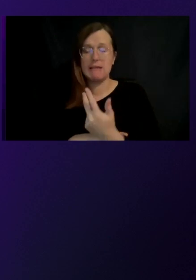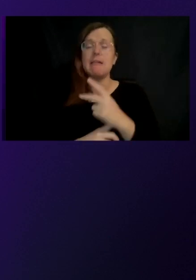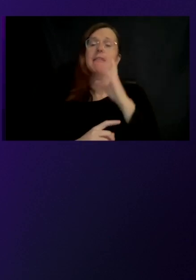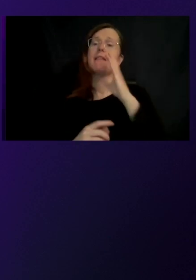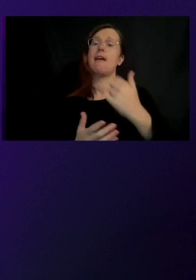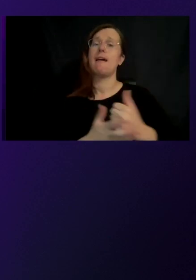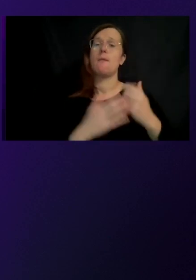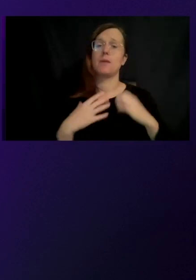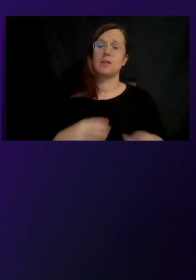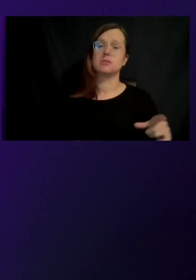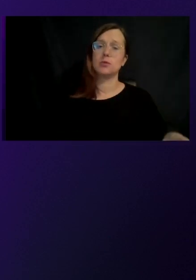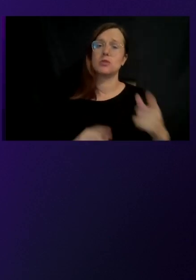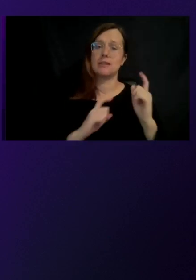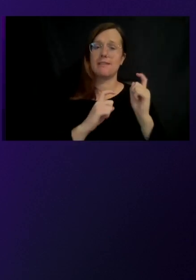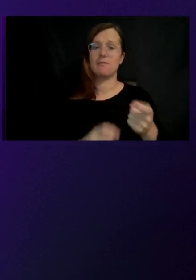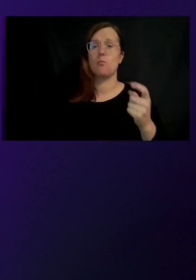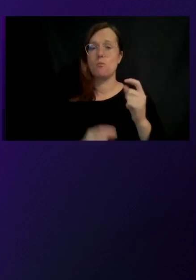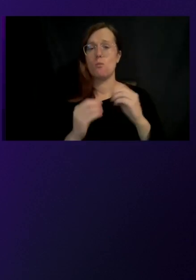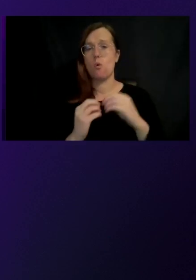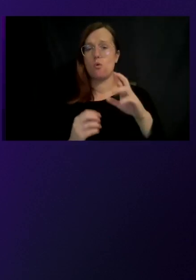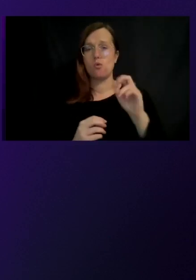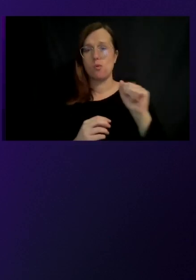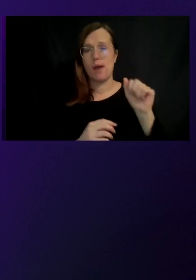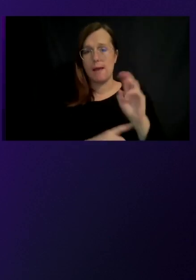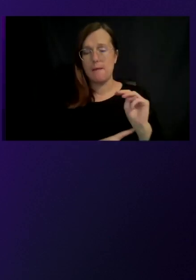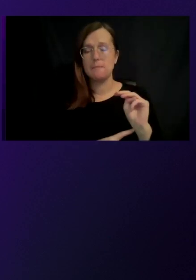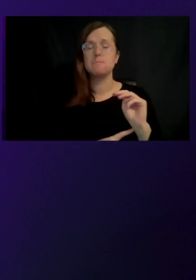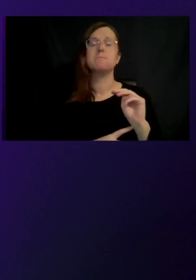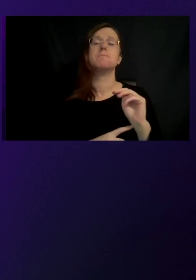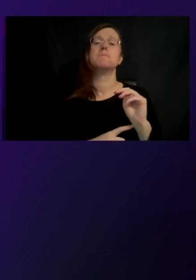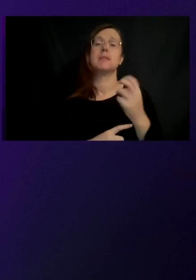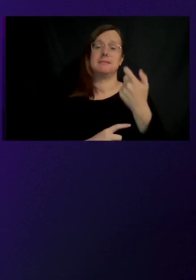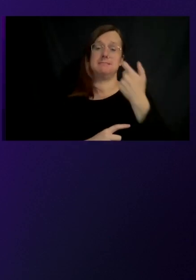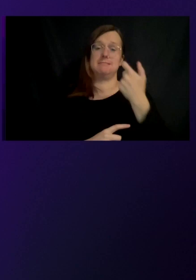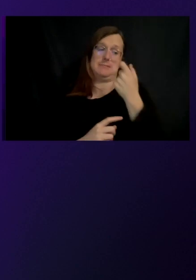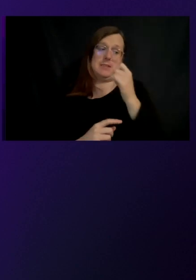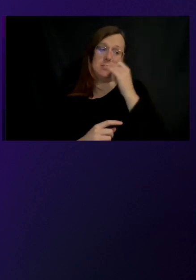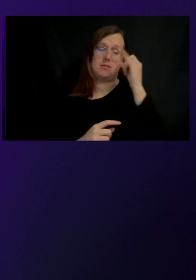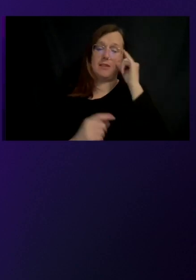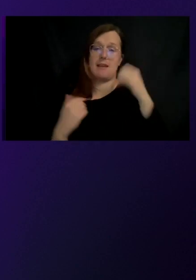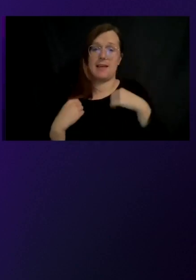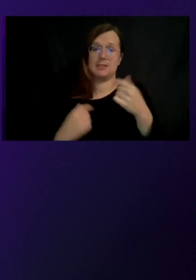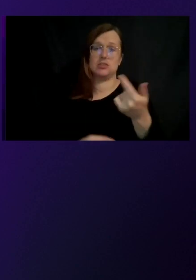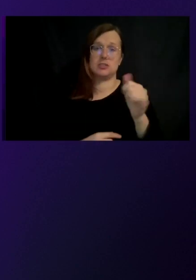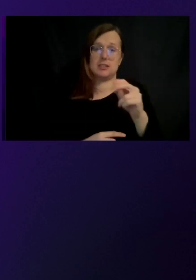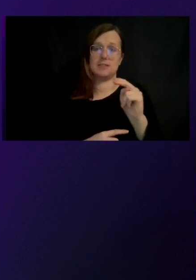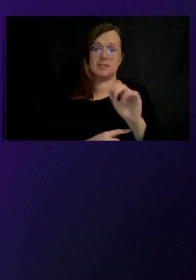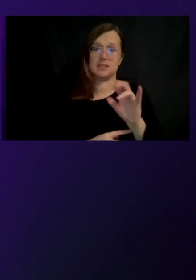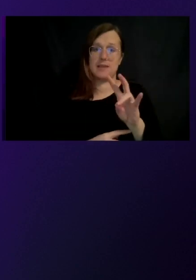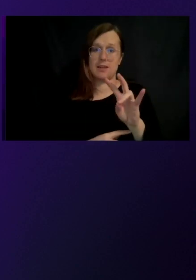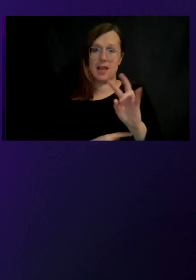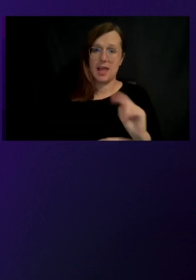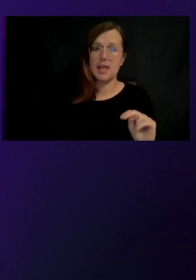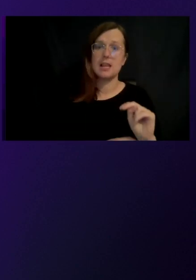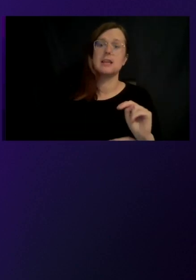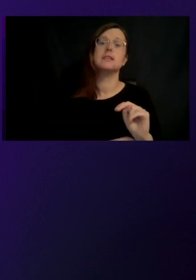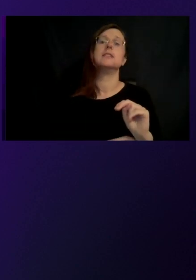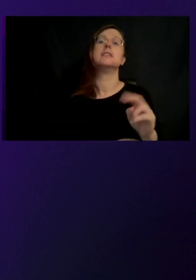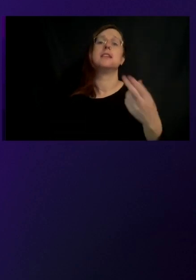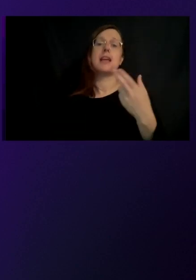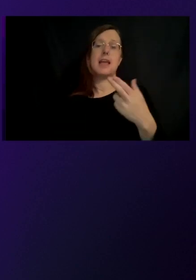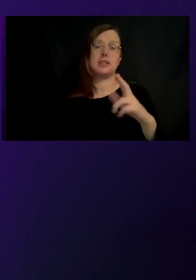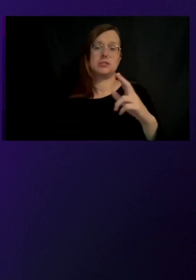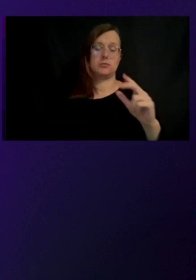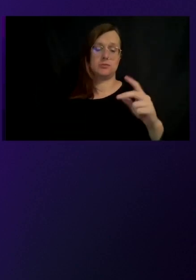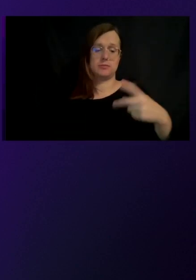more RAM to use Graviton 3. And just yesterday, we launched C7GN and HPC7G. HPC7G is the